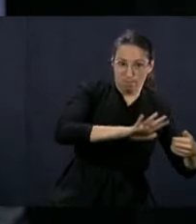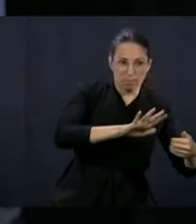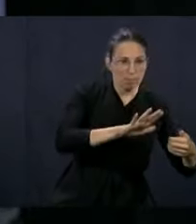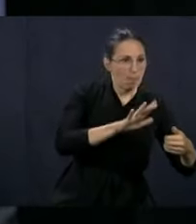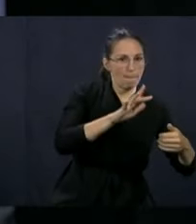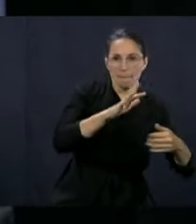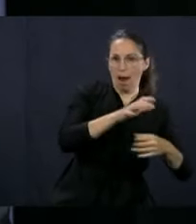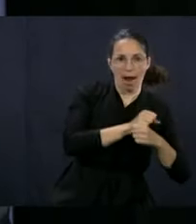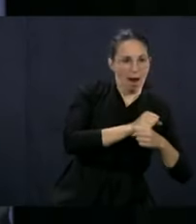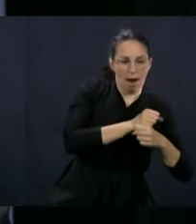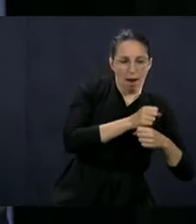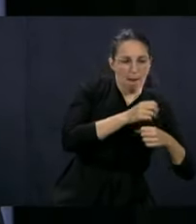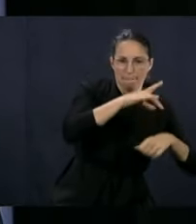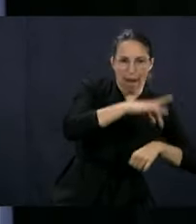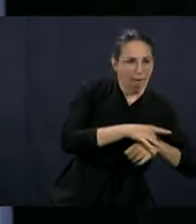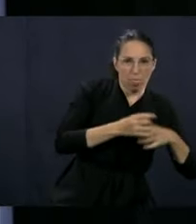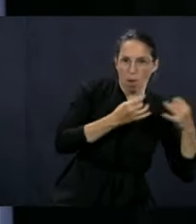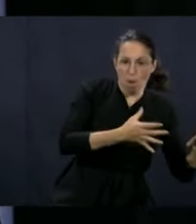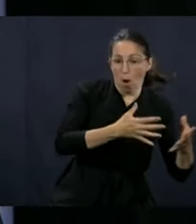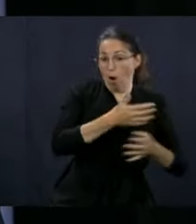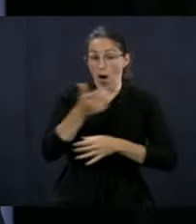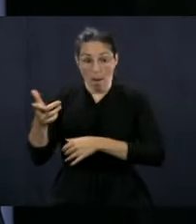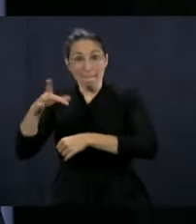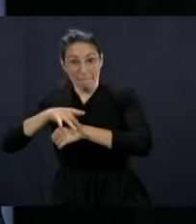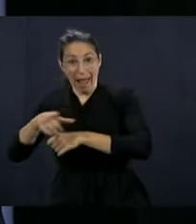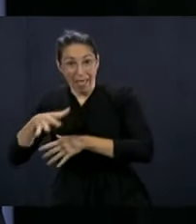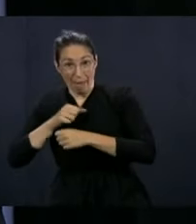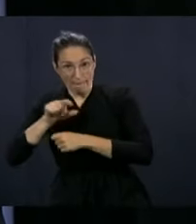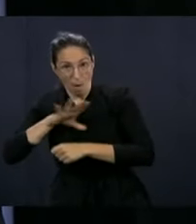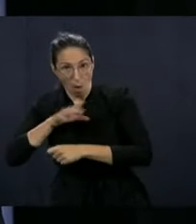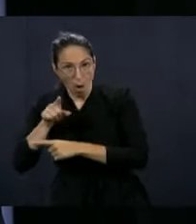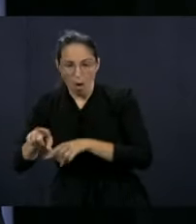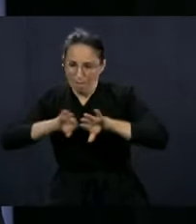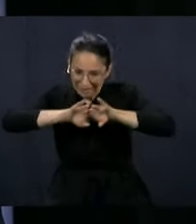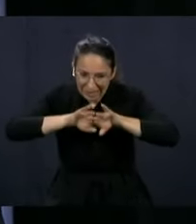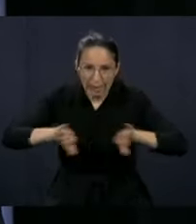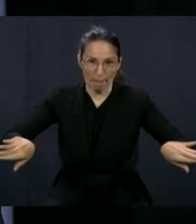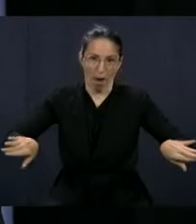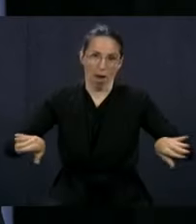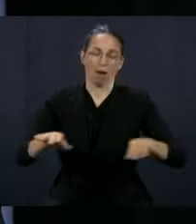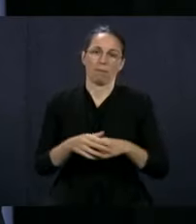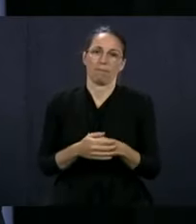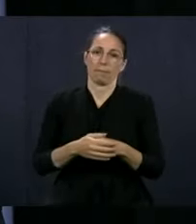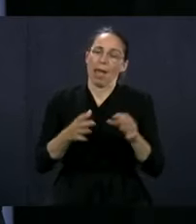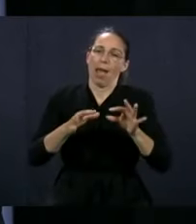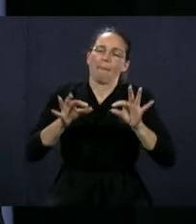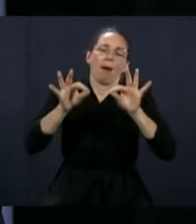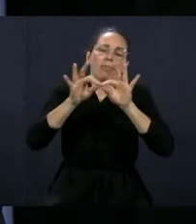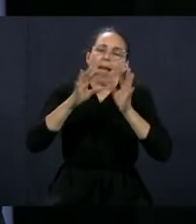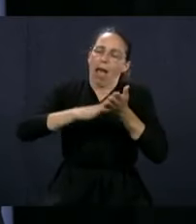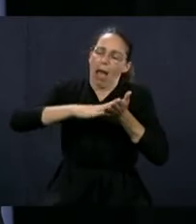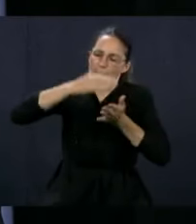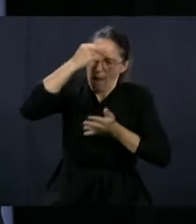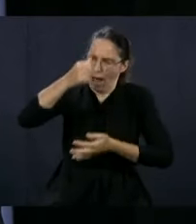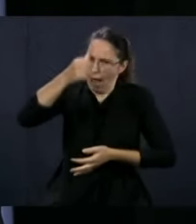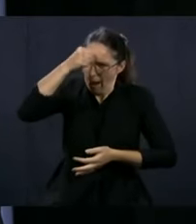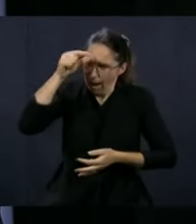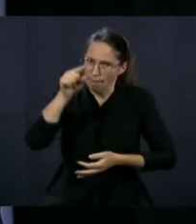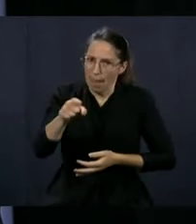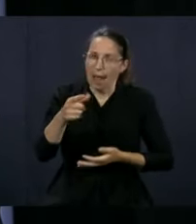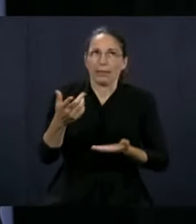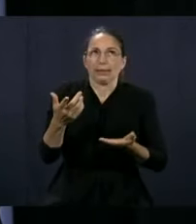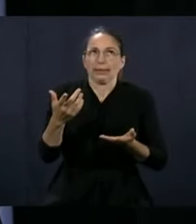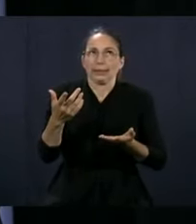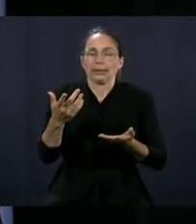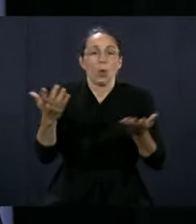zones from cold zones. So we have to draw lessons from this. Of course, I won't lie to you by saying that it's